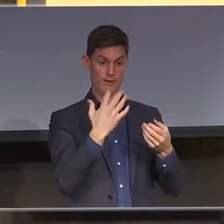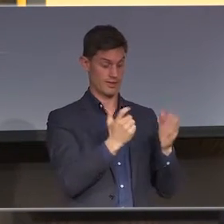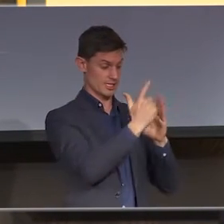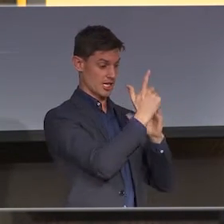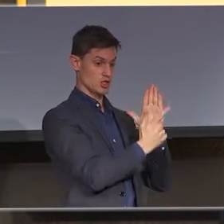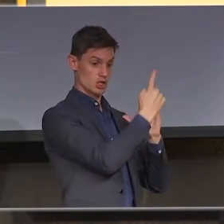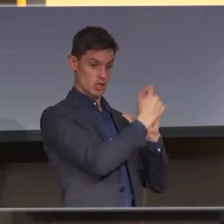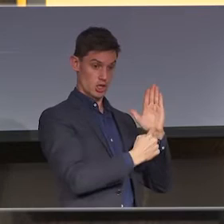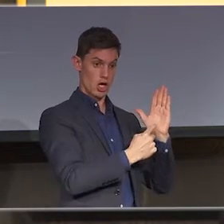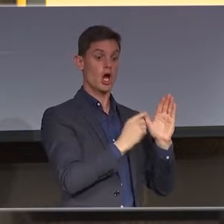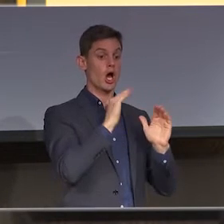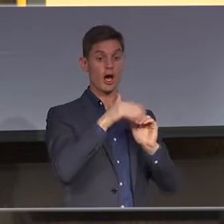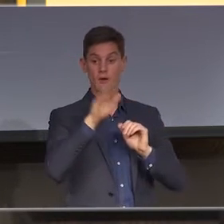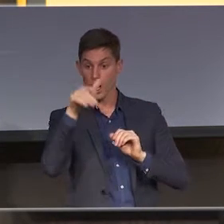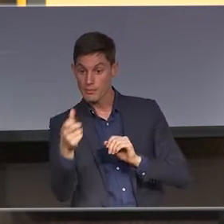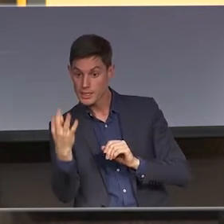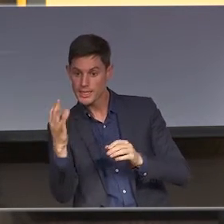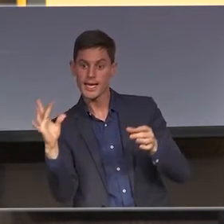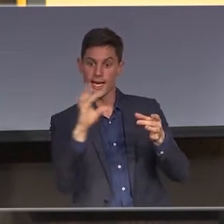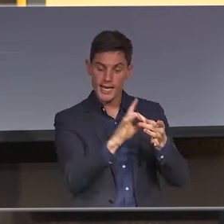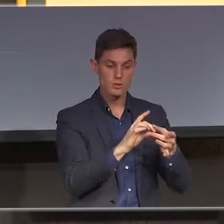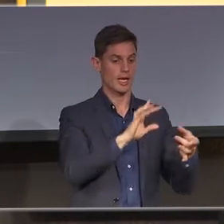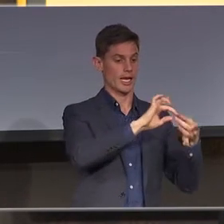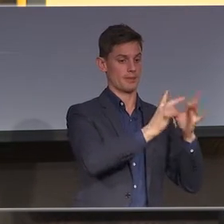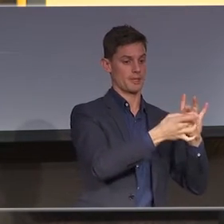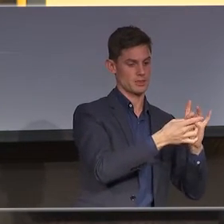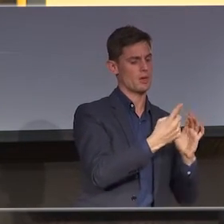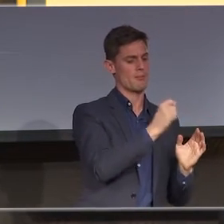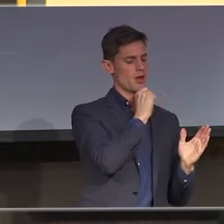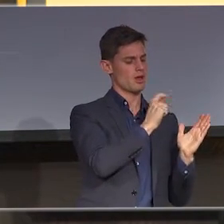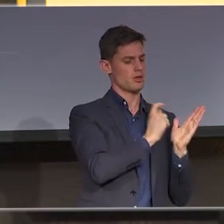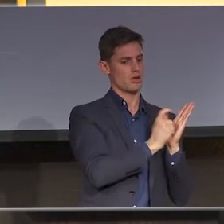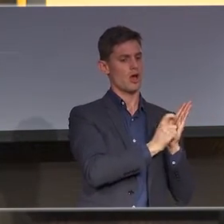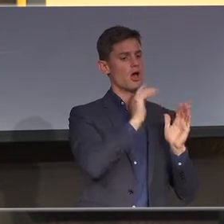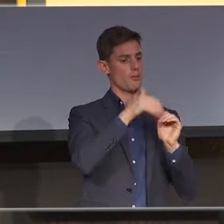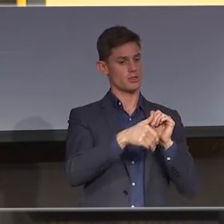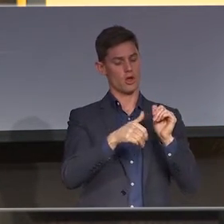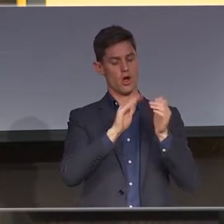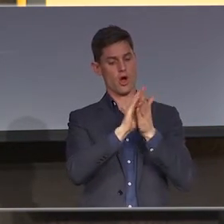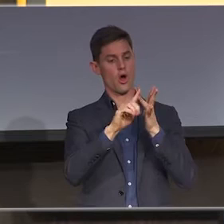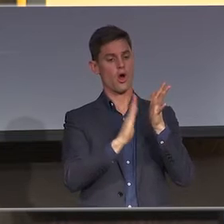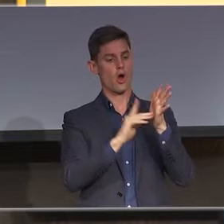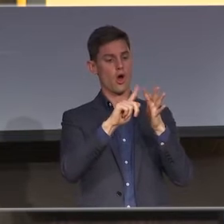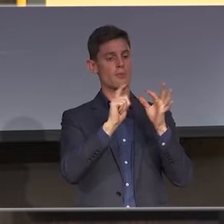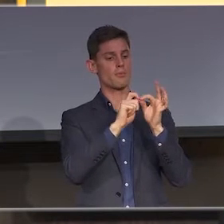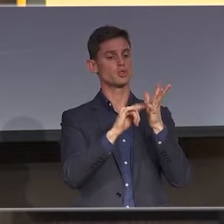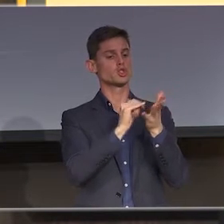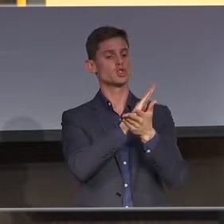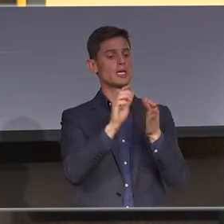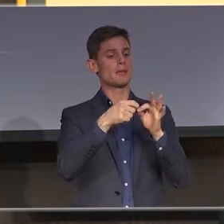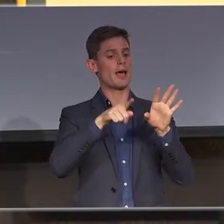homeless people and Olympic Games. Author Kate Hislop writes about the Homebush Bay Operations Act and regulation, which was passed